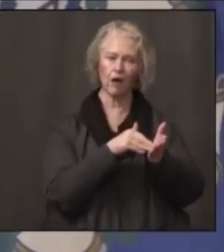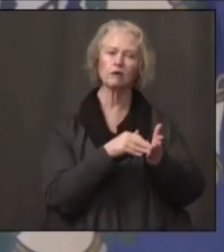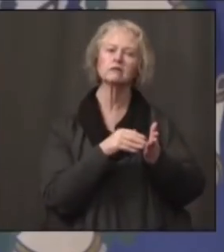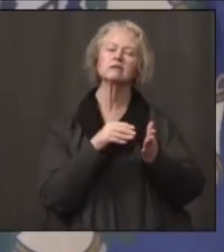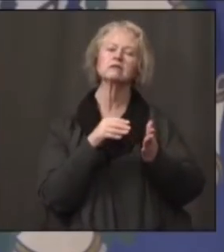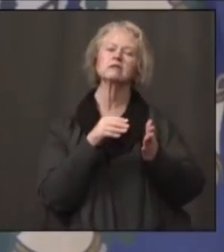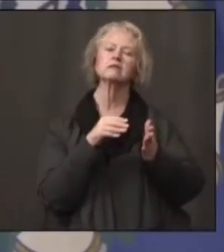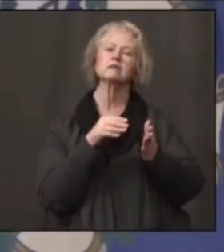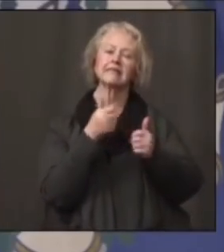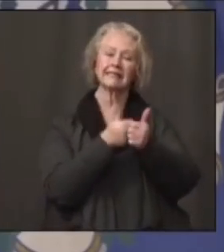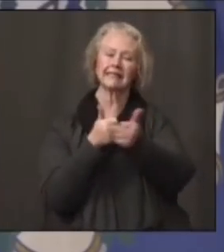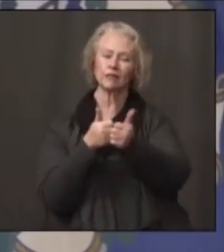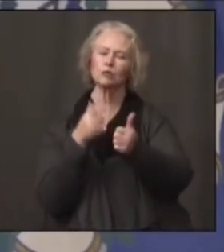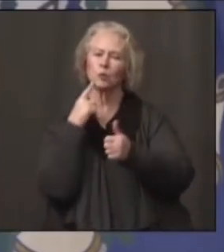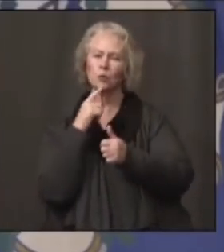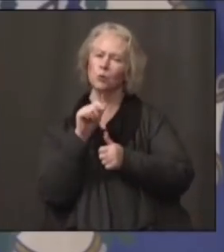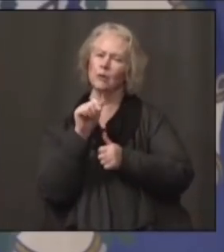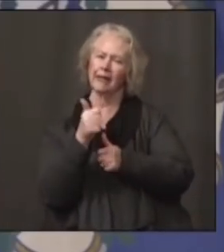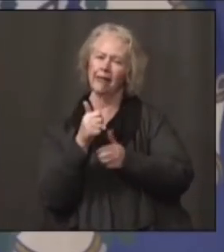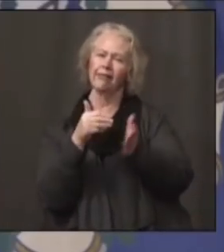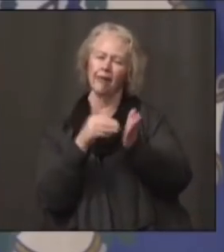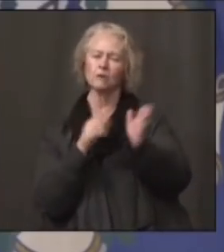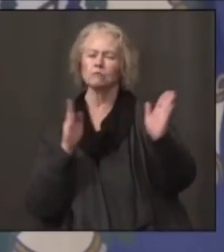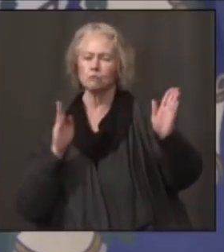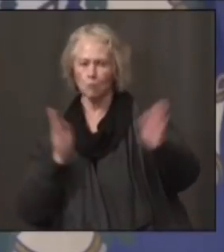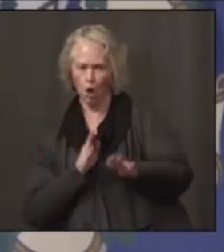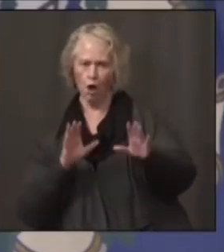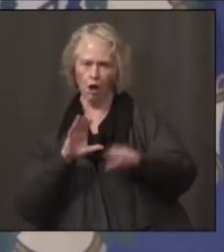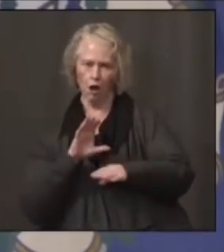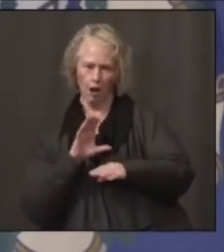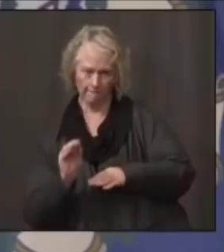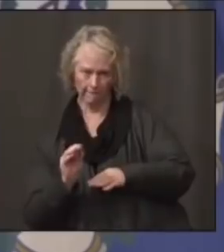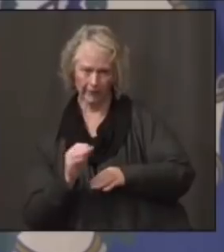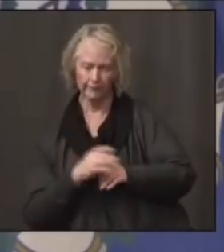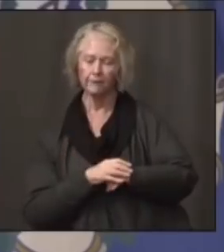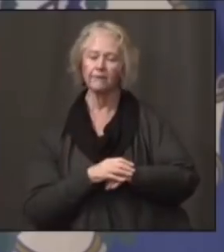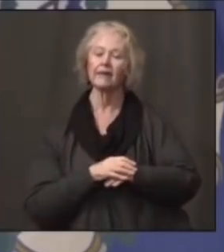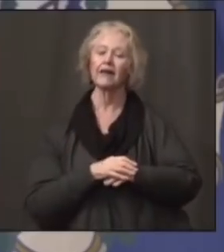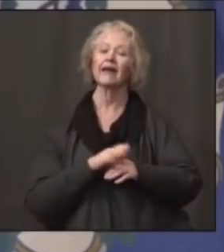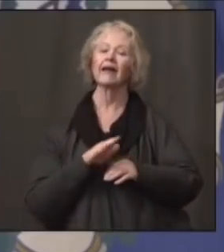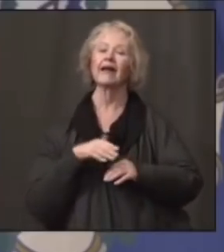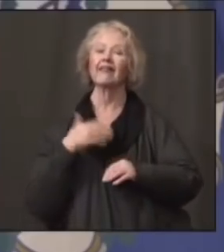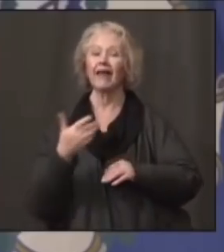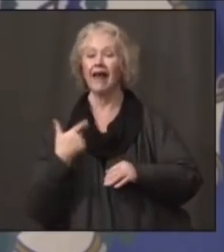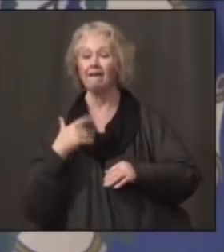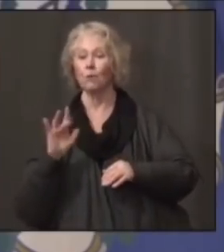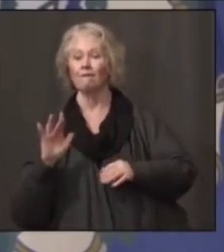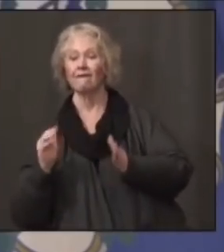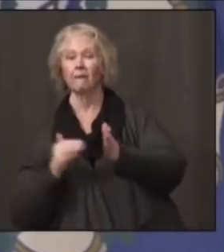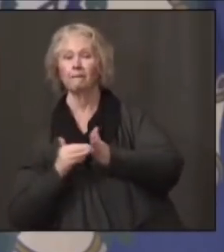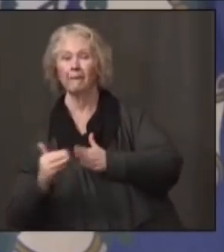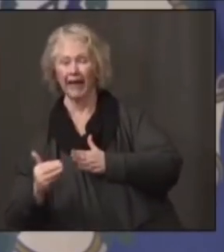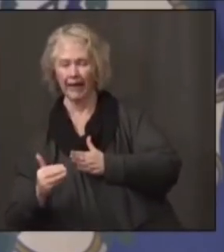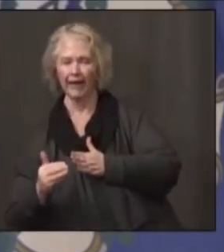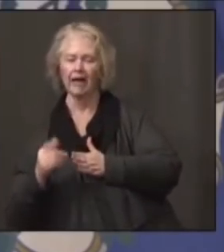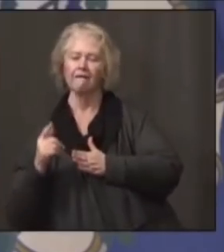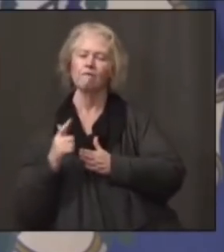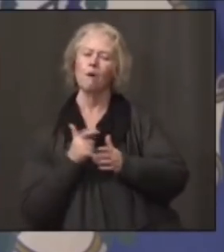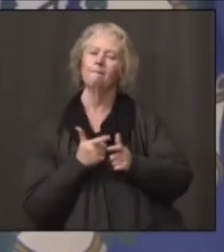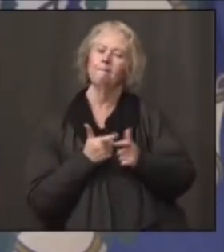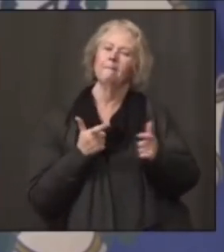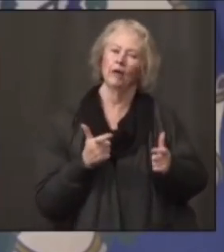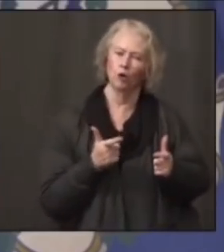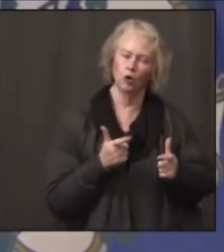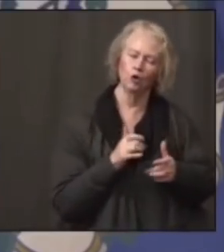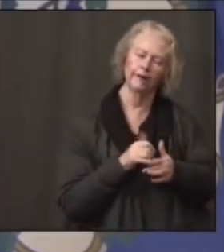companies, the smallest companies, to be blunt. And this next tranche of $25 million, that's for bigger 10 to